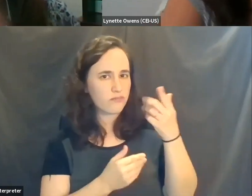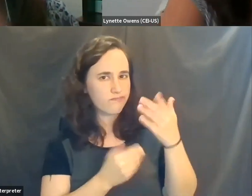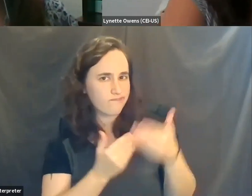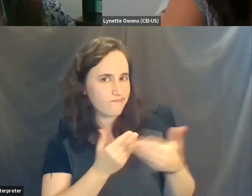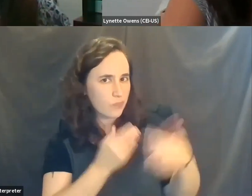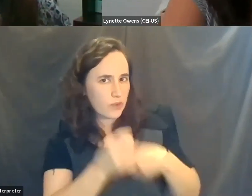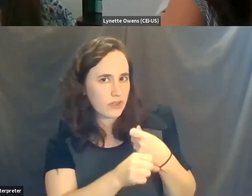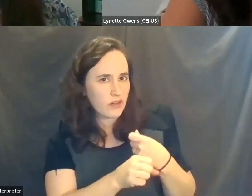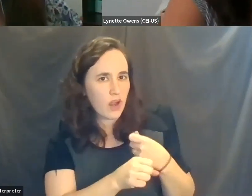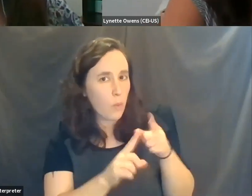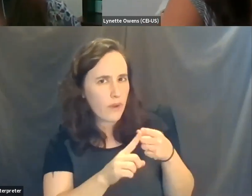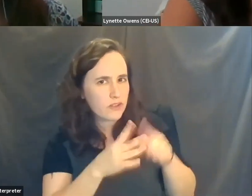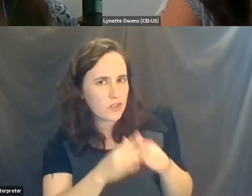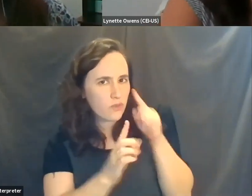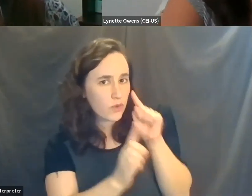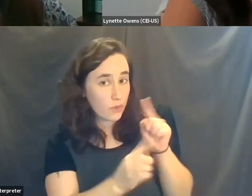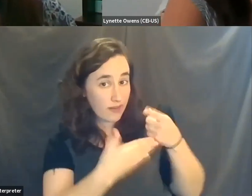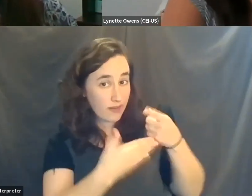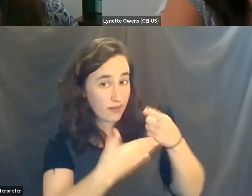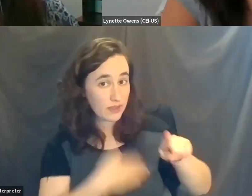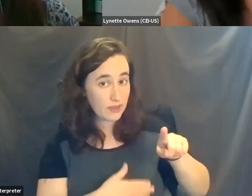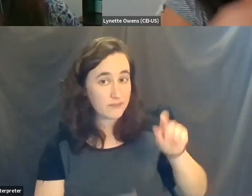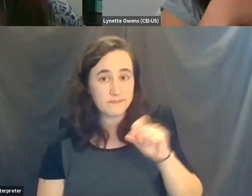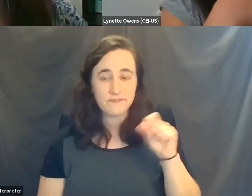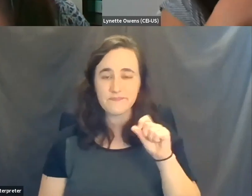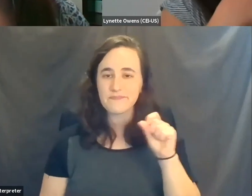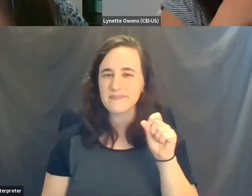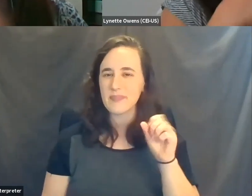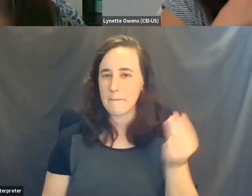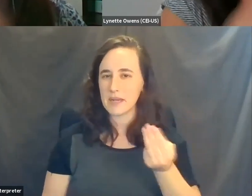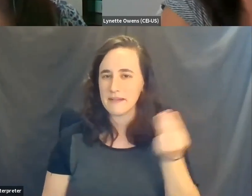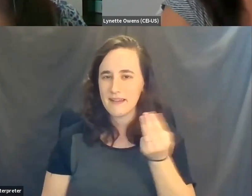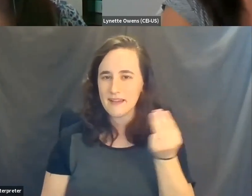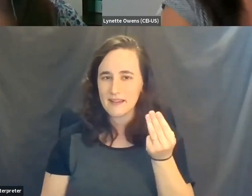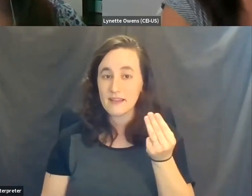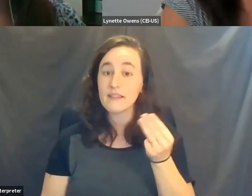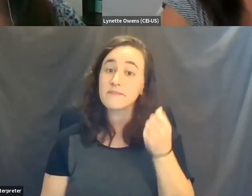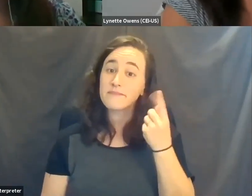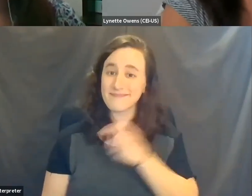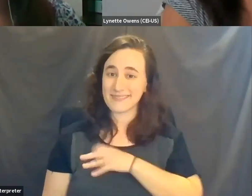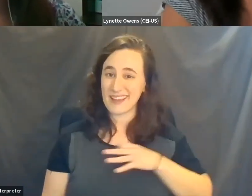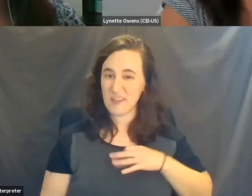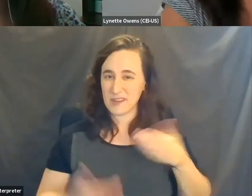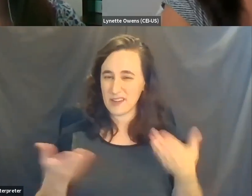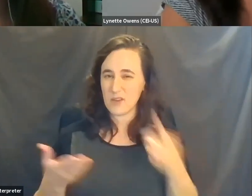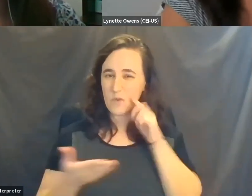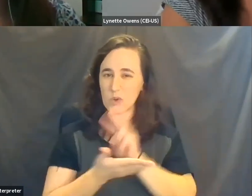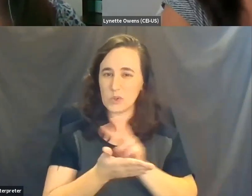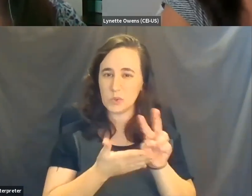start, actually, next week? Yeah, students come back on Monday. Staff has been in for 2.5 weeks now.